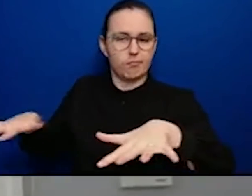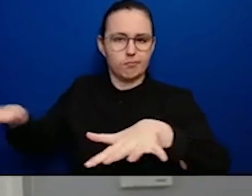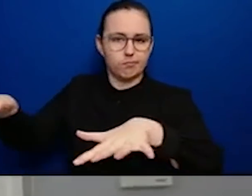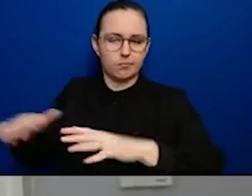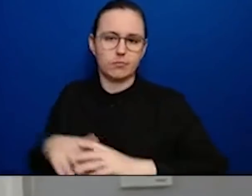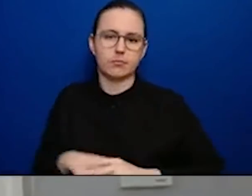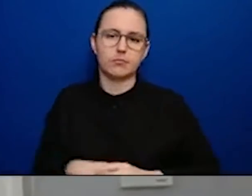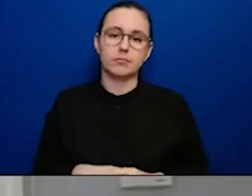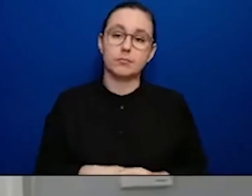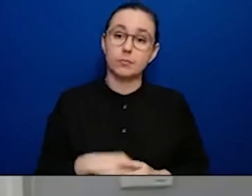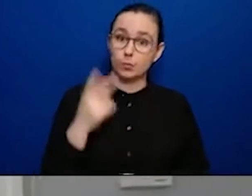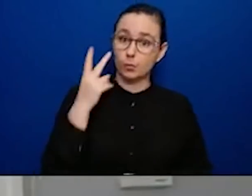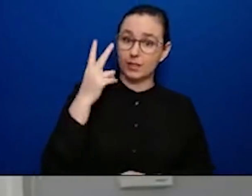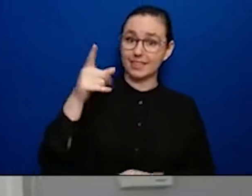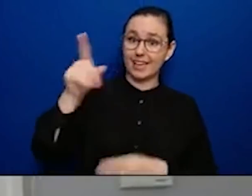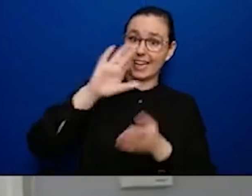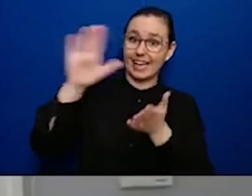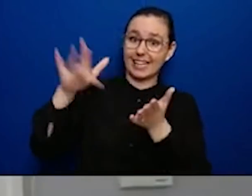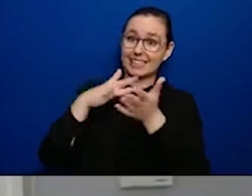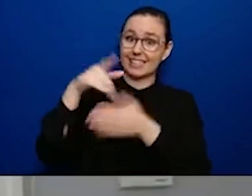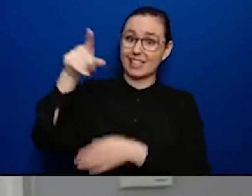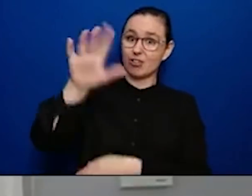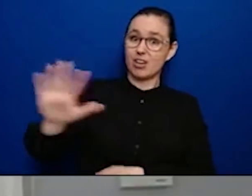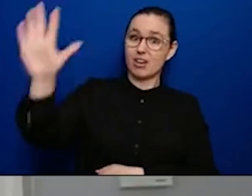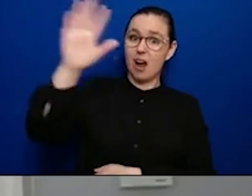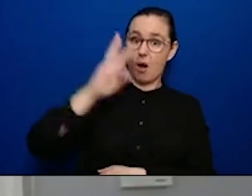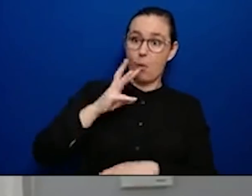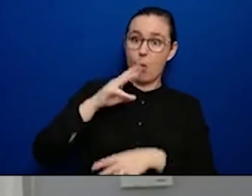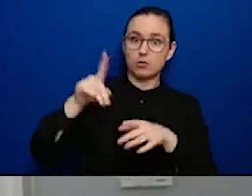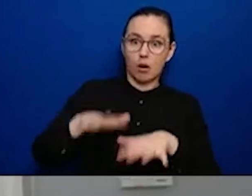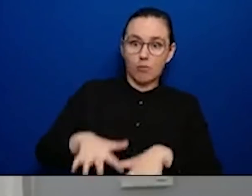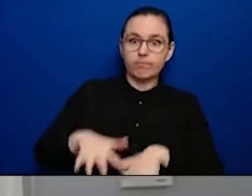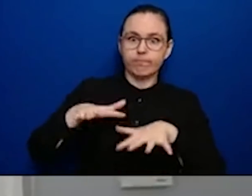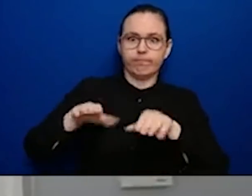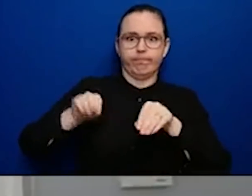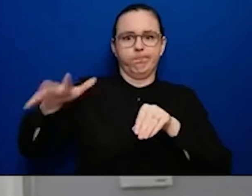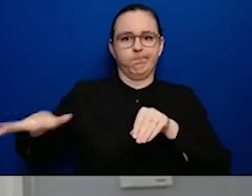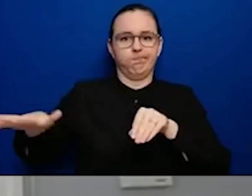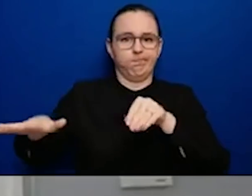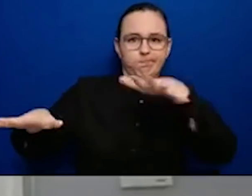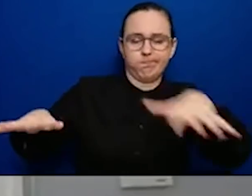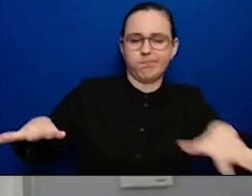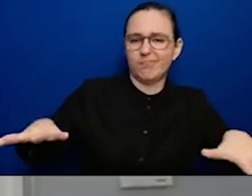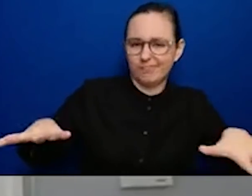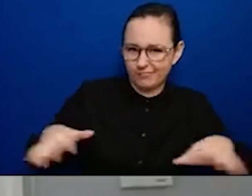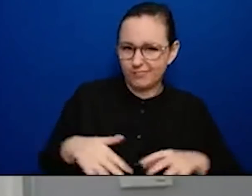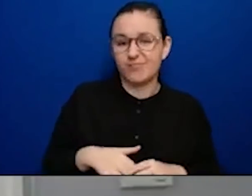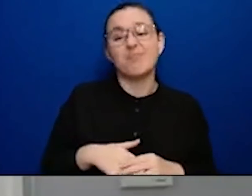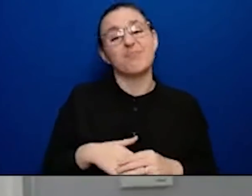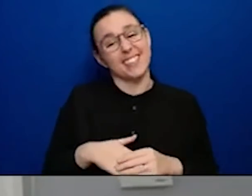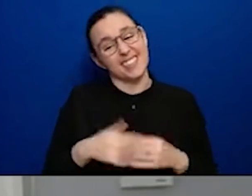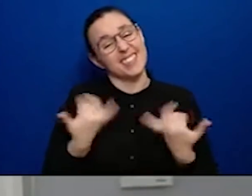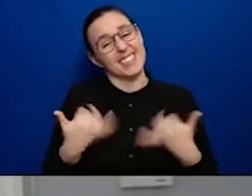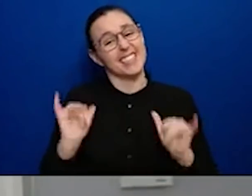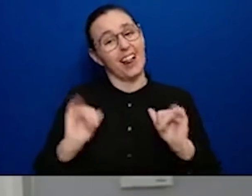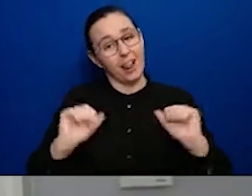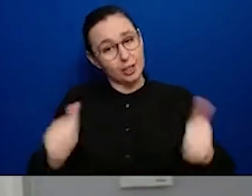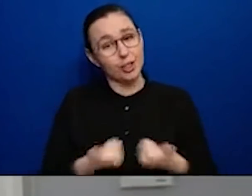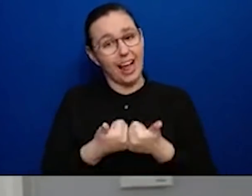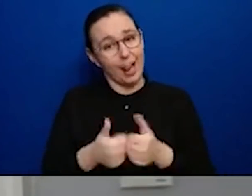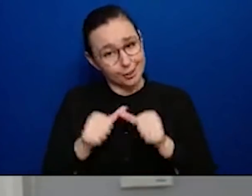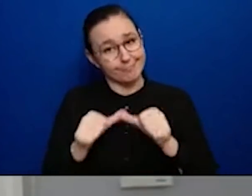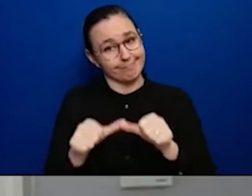as closely as possible as we go into continued active weather. Thank you very much. Thank you, ARMEL. We will now go to